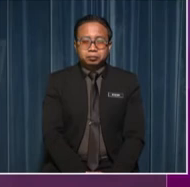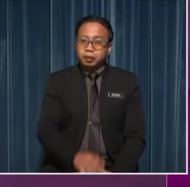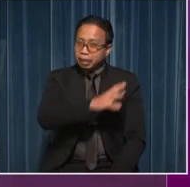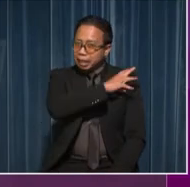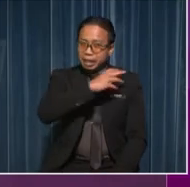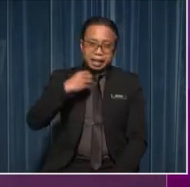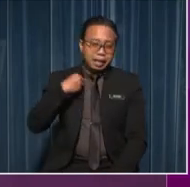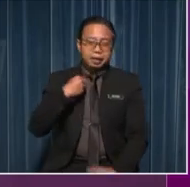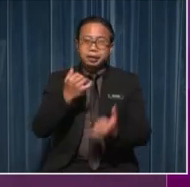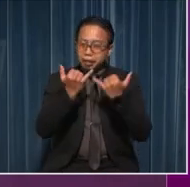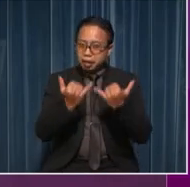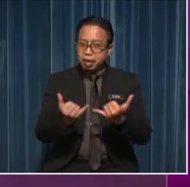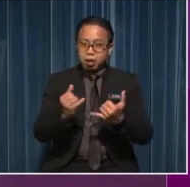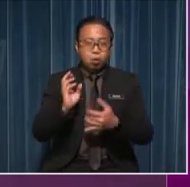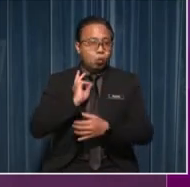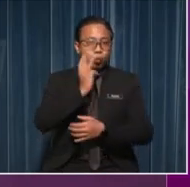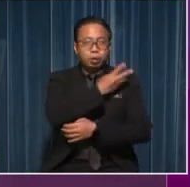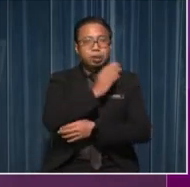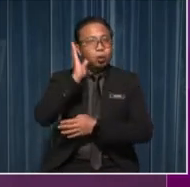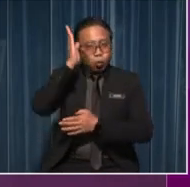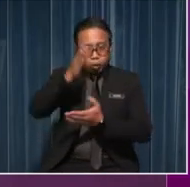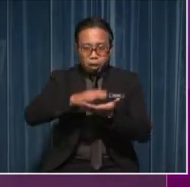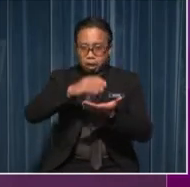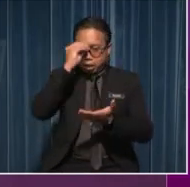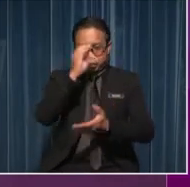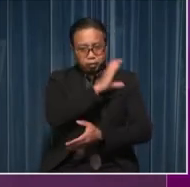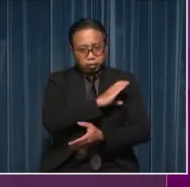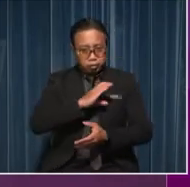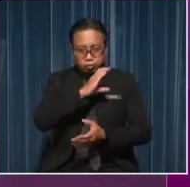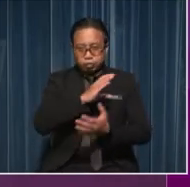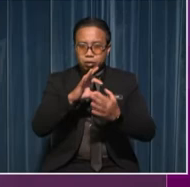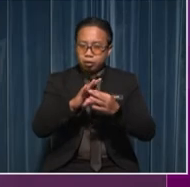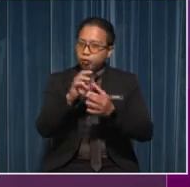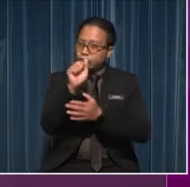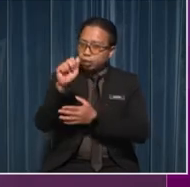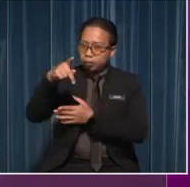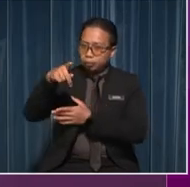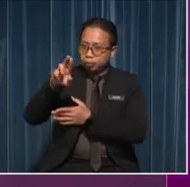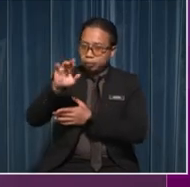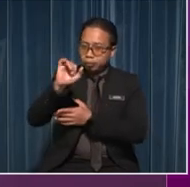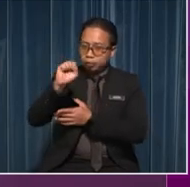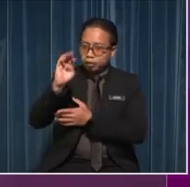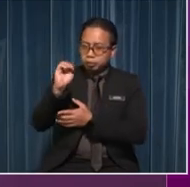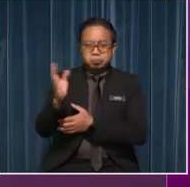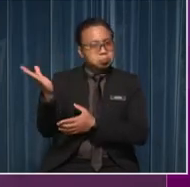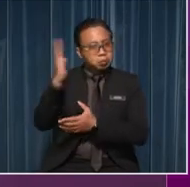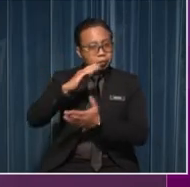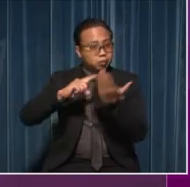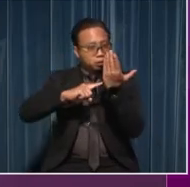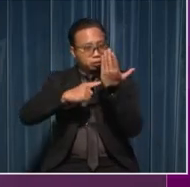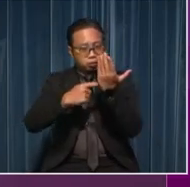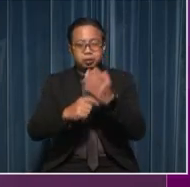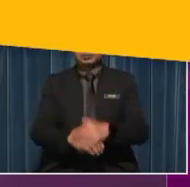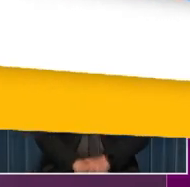And now, we will learn the characteristic of a prism. Come on, let us start.